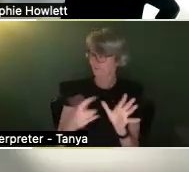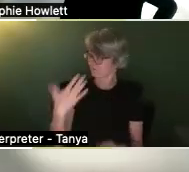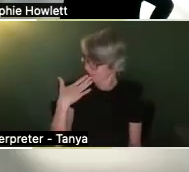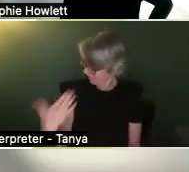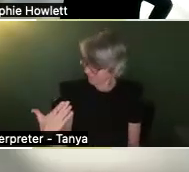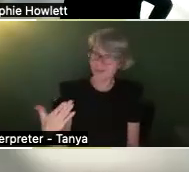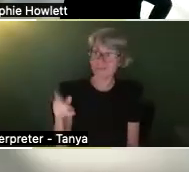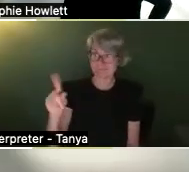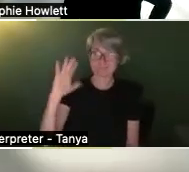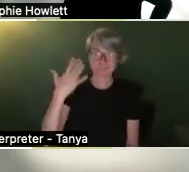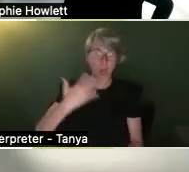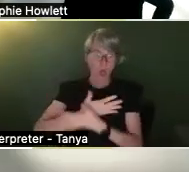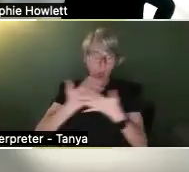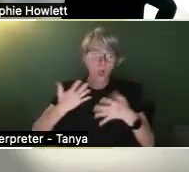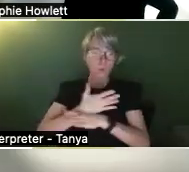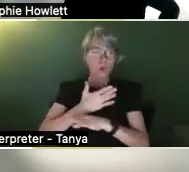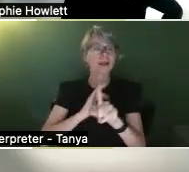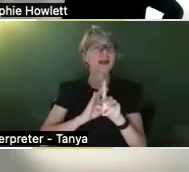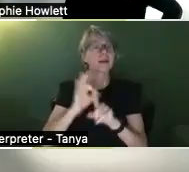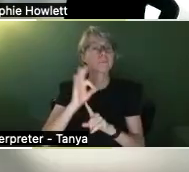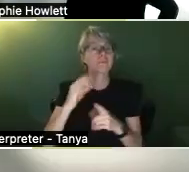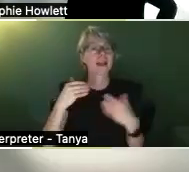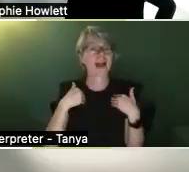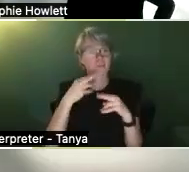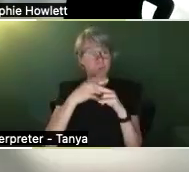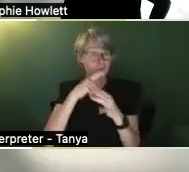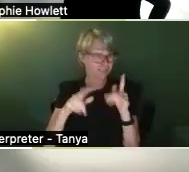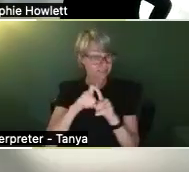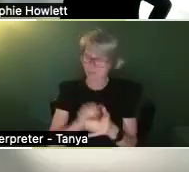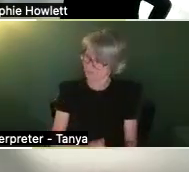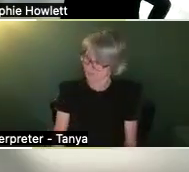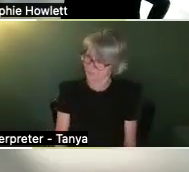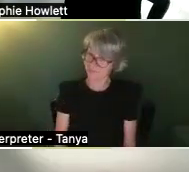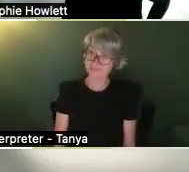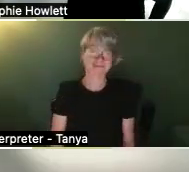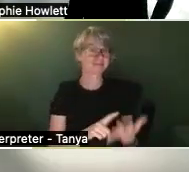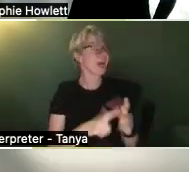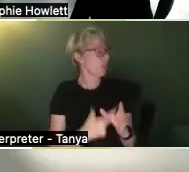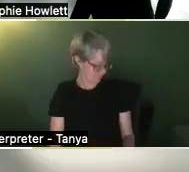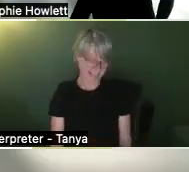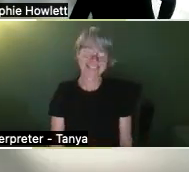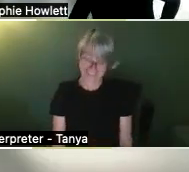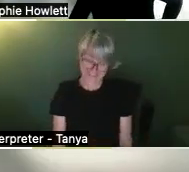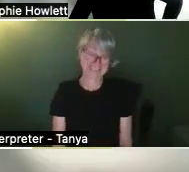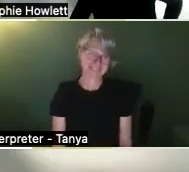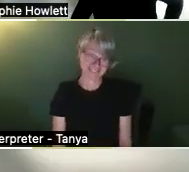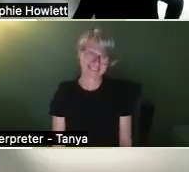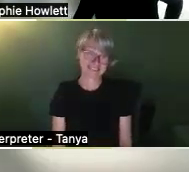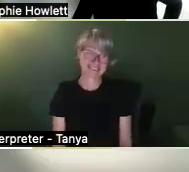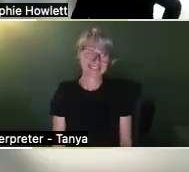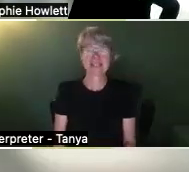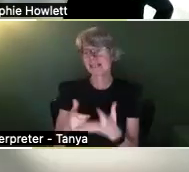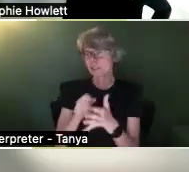You've done a lot of work to improve health for people with intellectual disability, haven't you? Yes, Well, I wonder if you could share